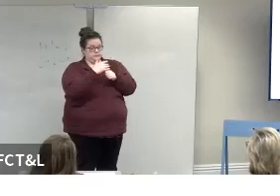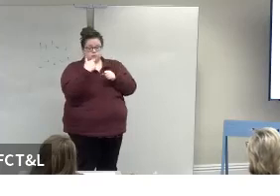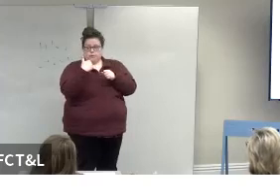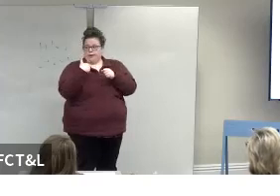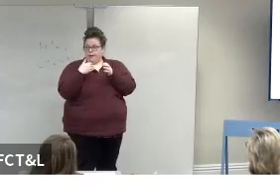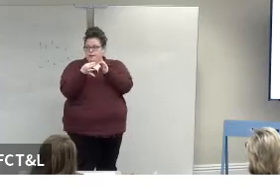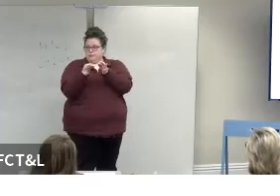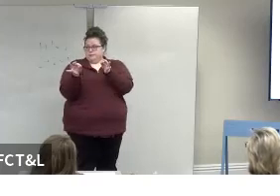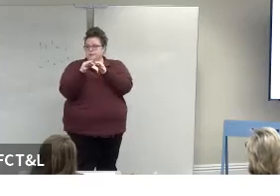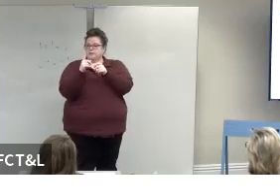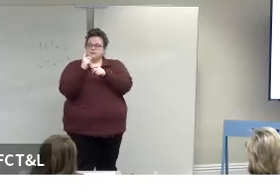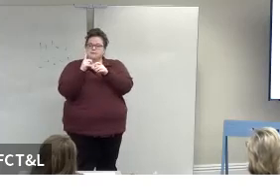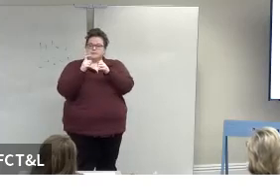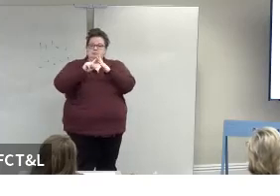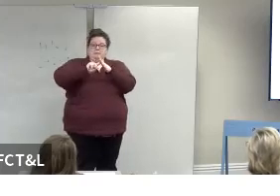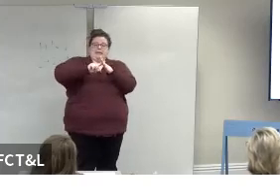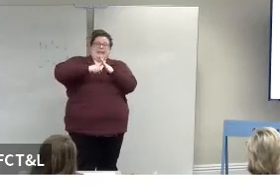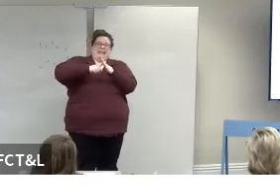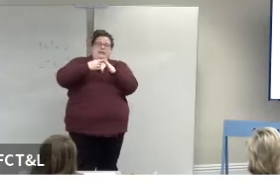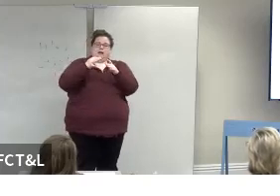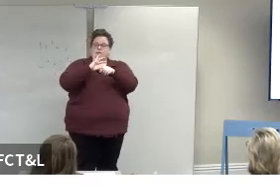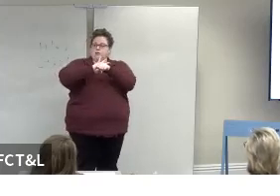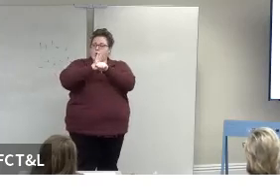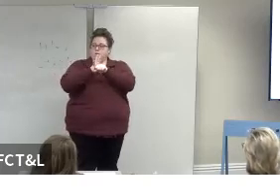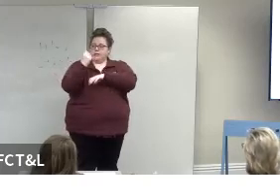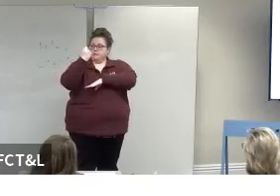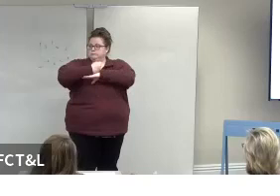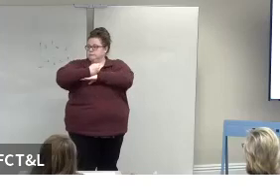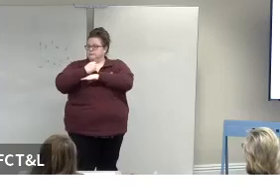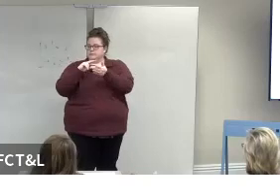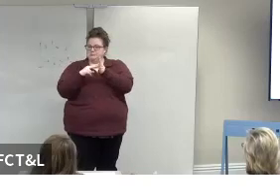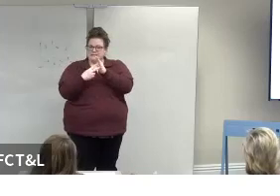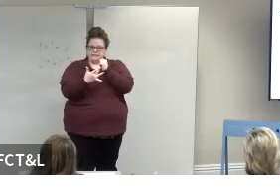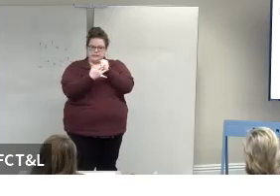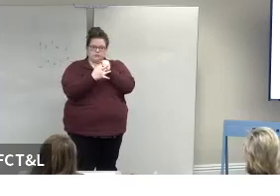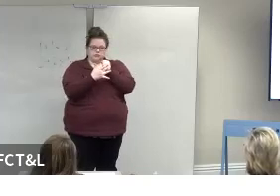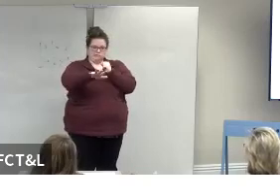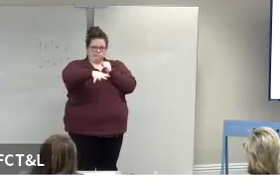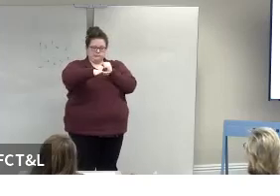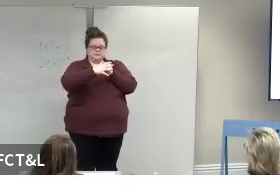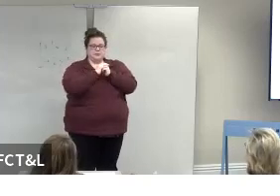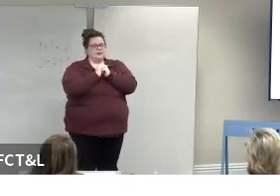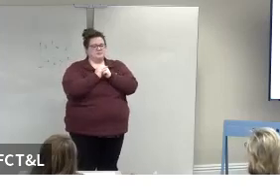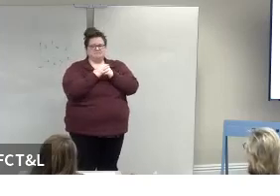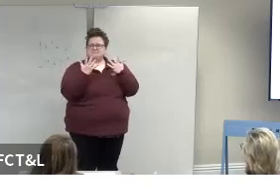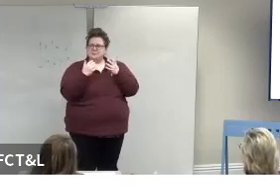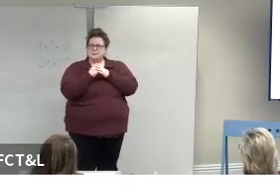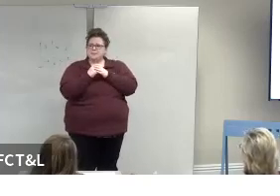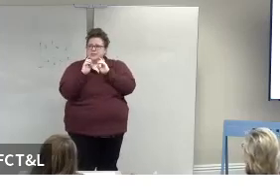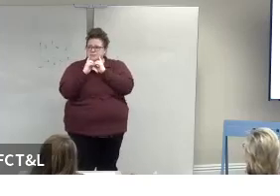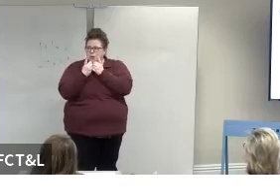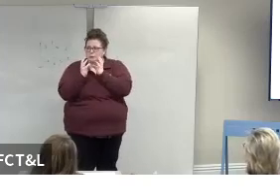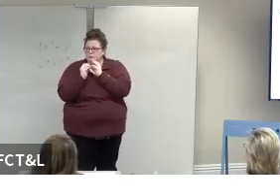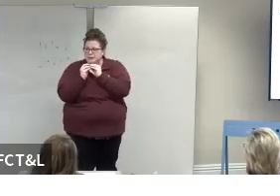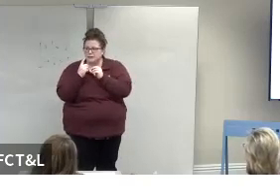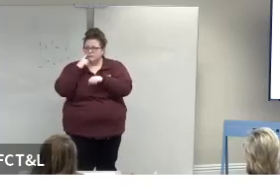it was during COVID. They had right at the beginning of COVID, when everything was shutting down and technology wasn't